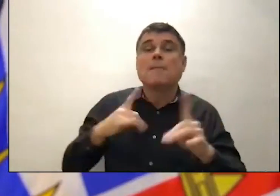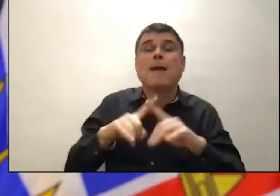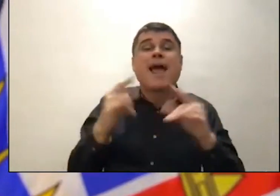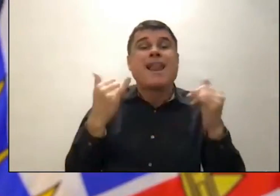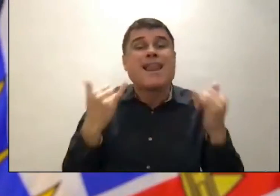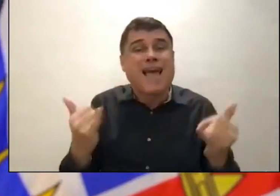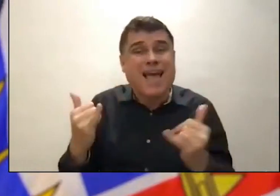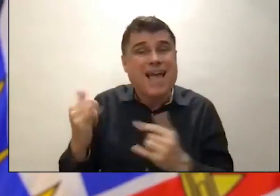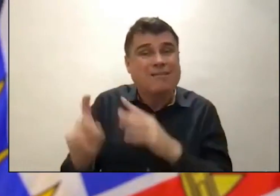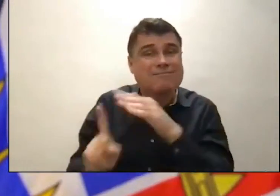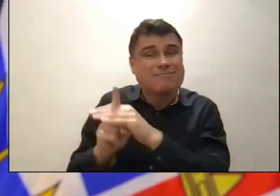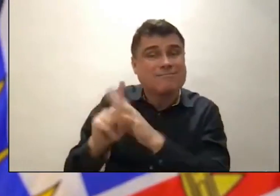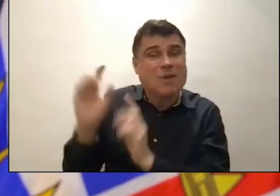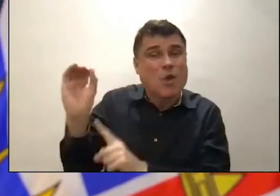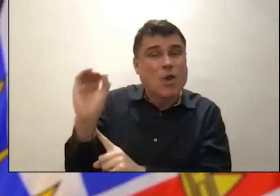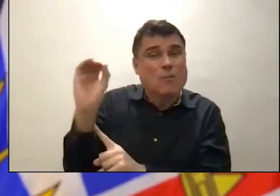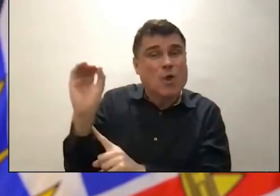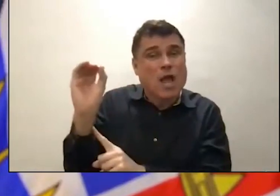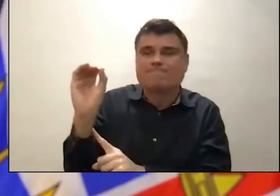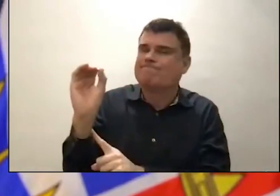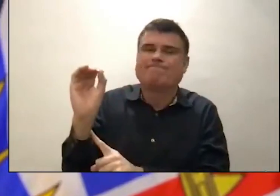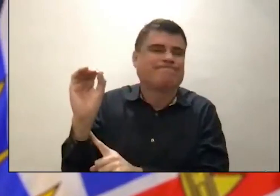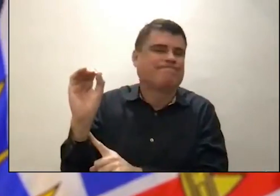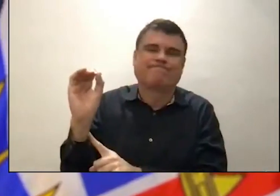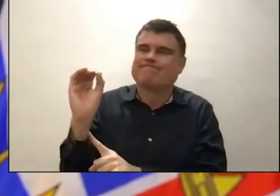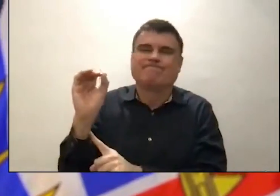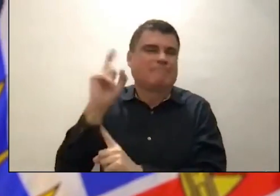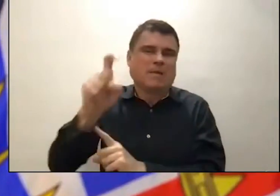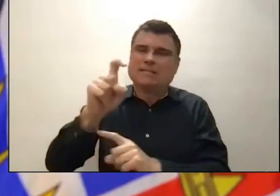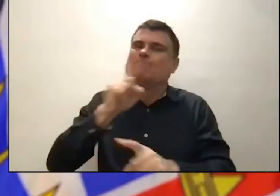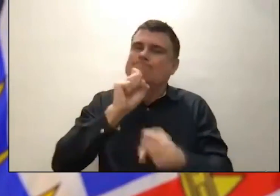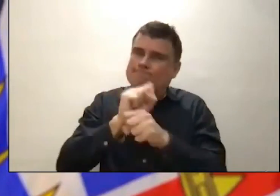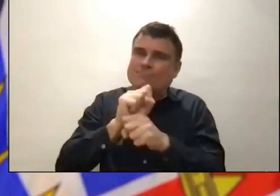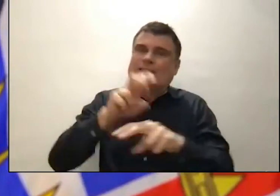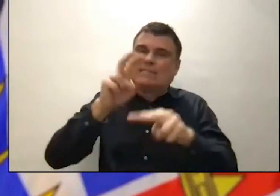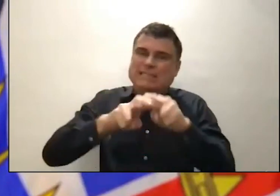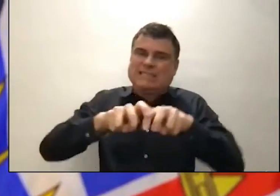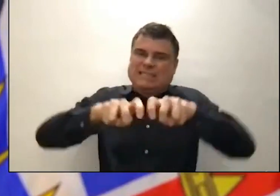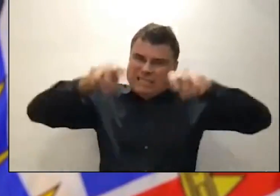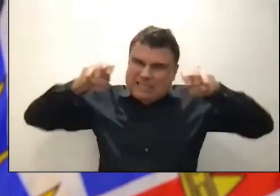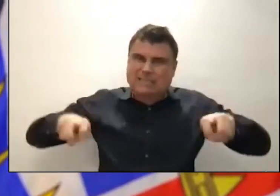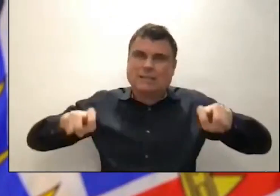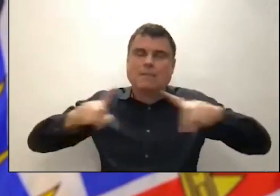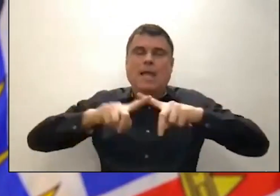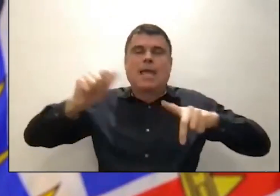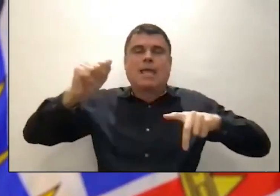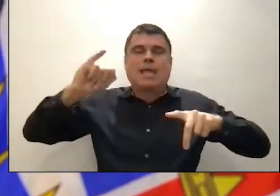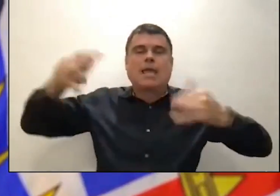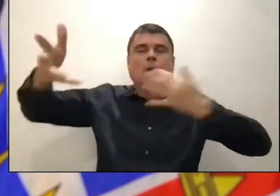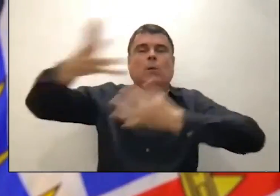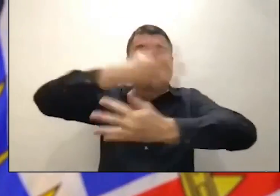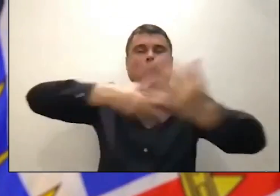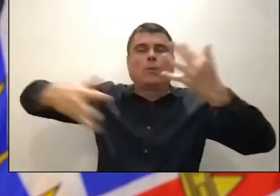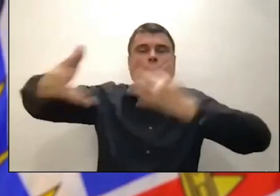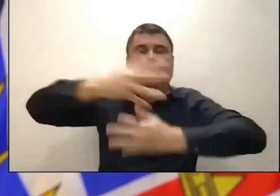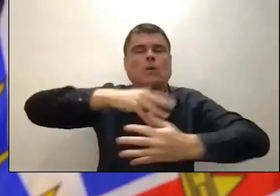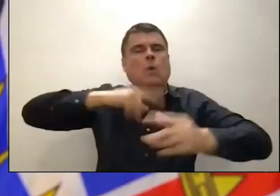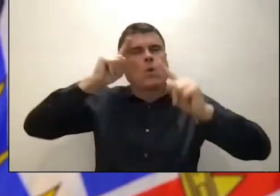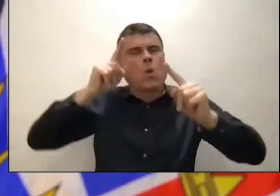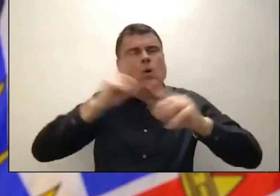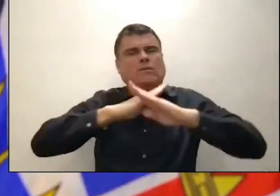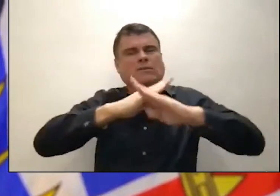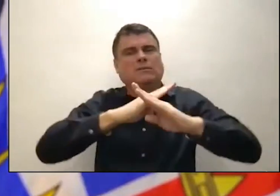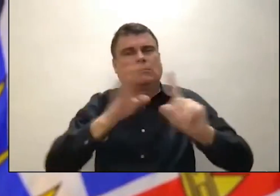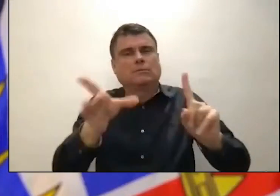we need to have more space, more ventilation, and we need to ensure that we are enforcing the mask